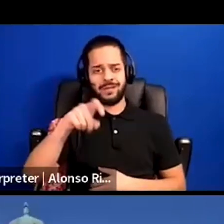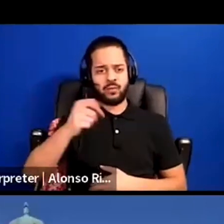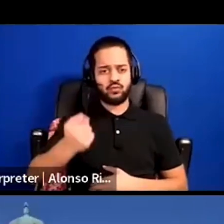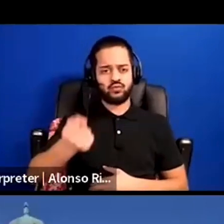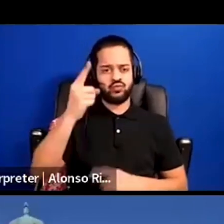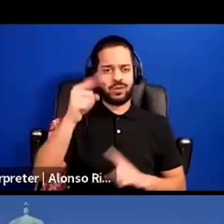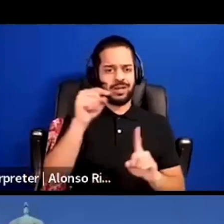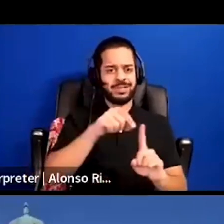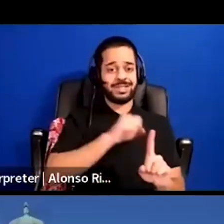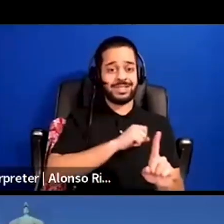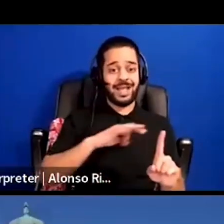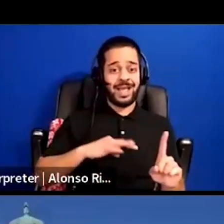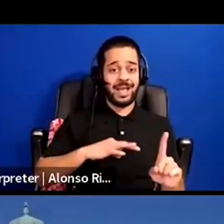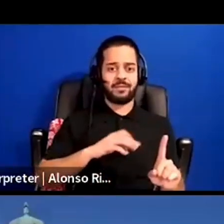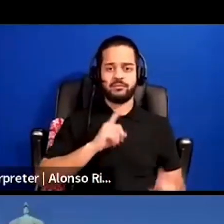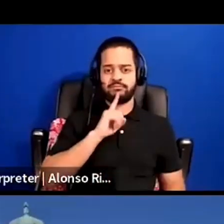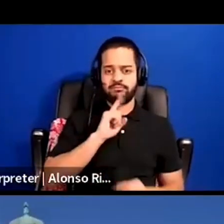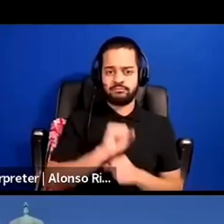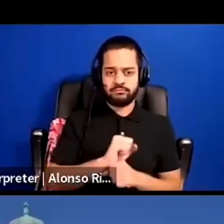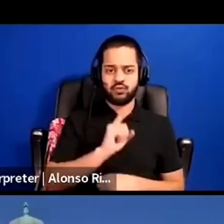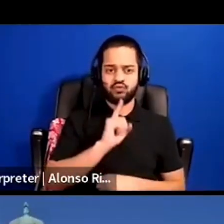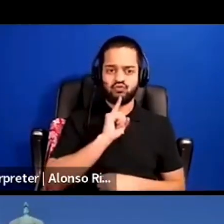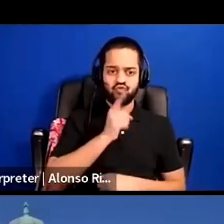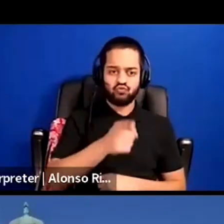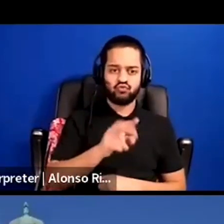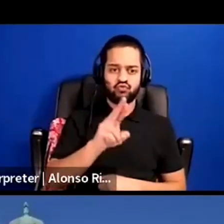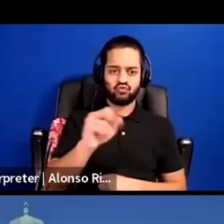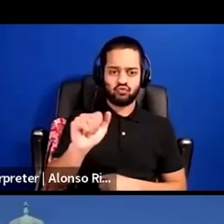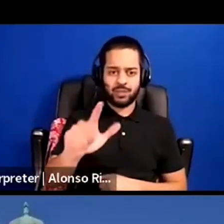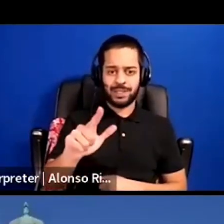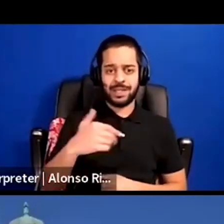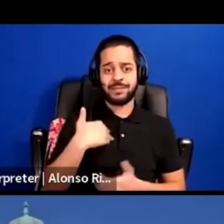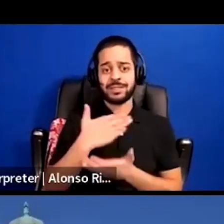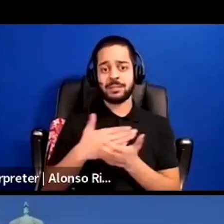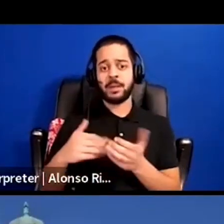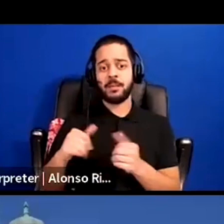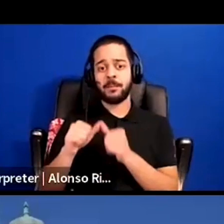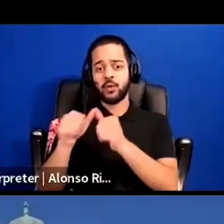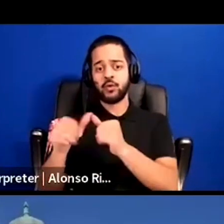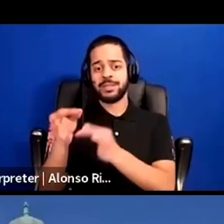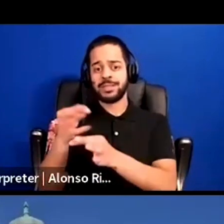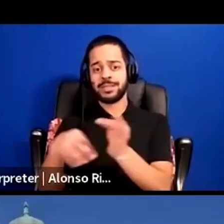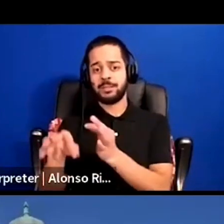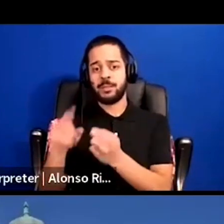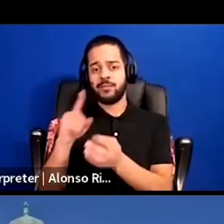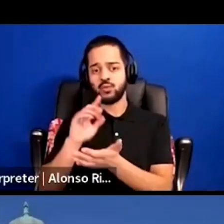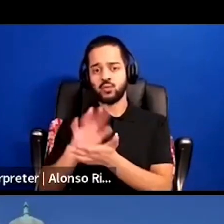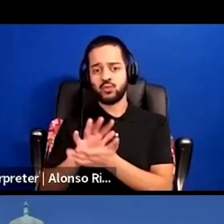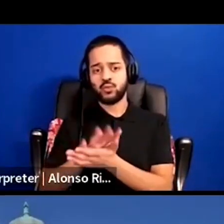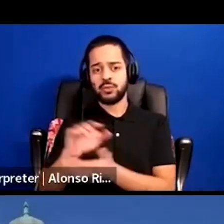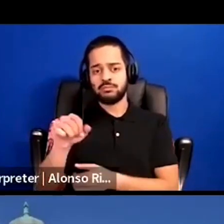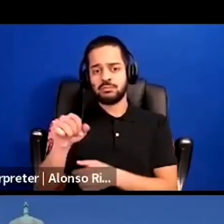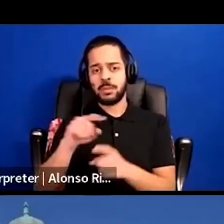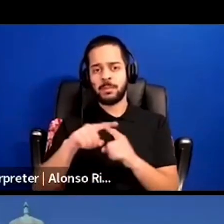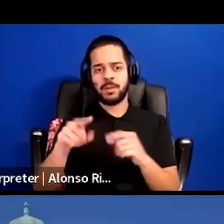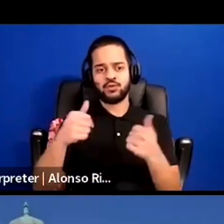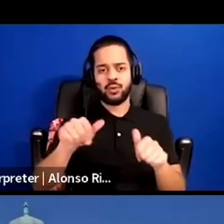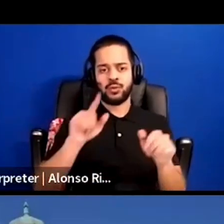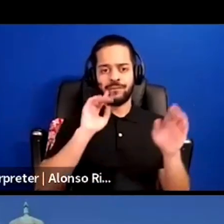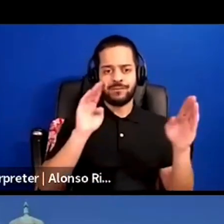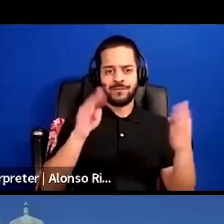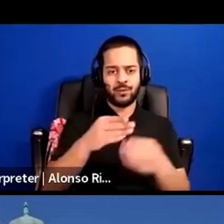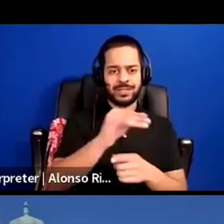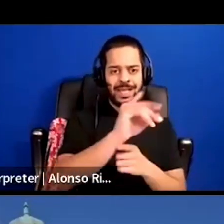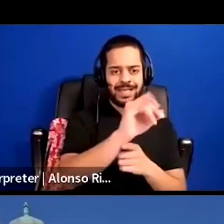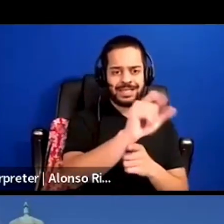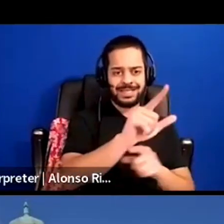is real. We have permanent subs in our schools. So I know we're trying to focus on what is ideal, but then we